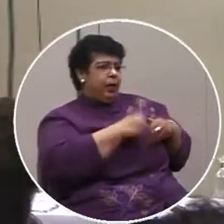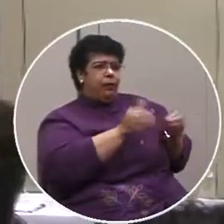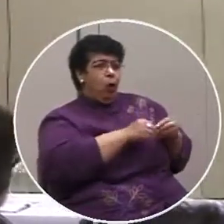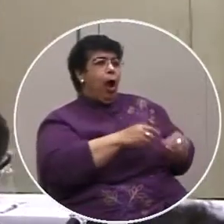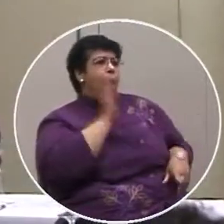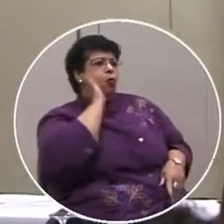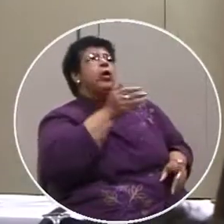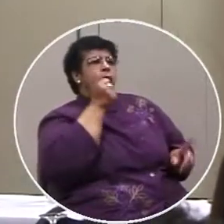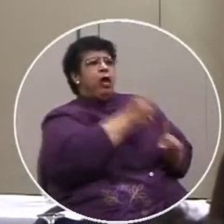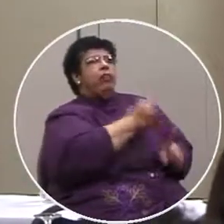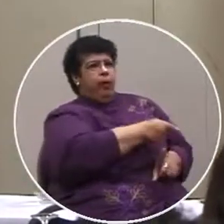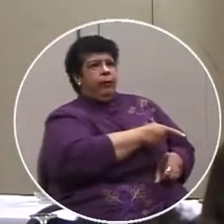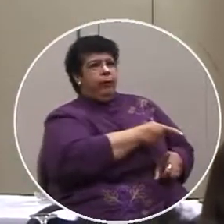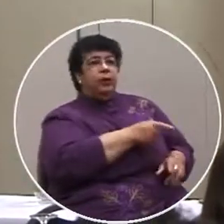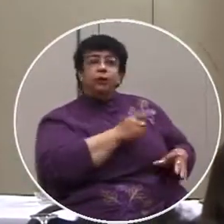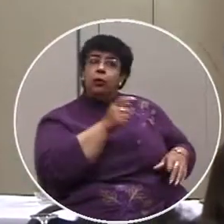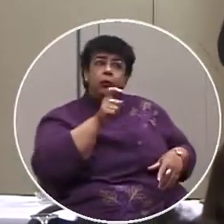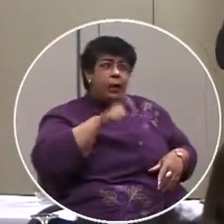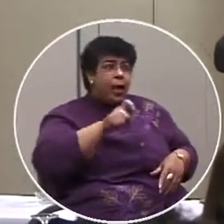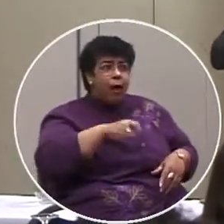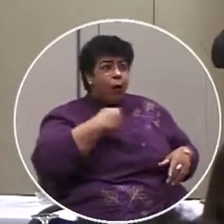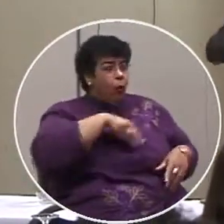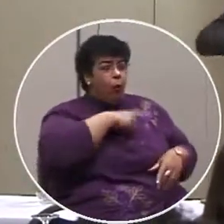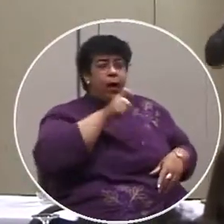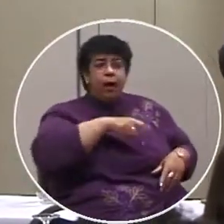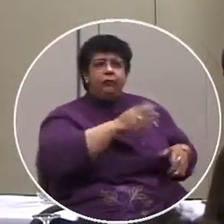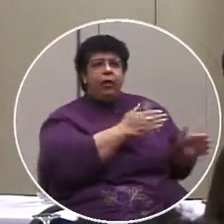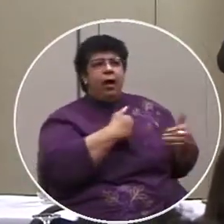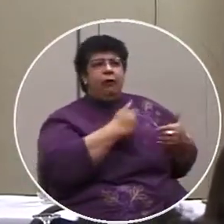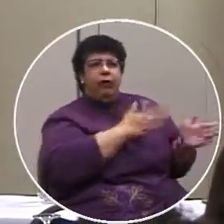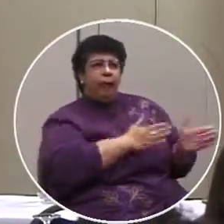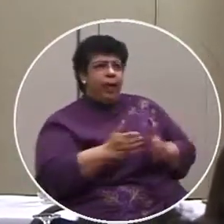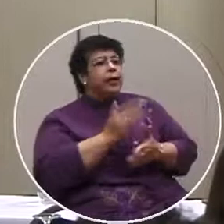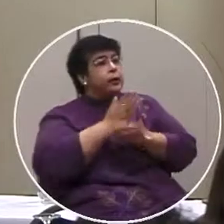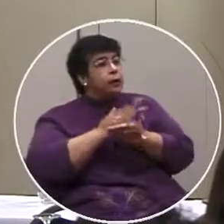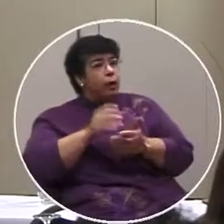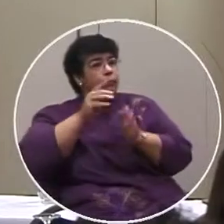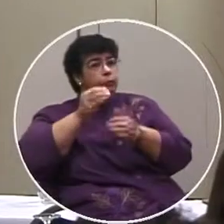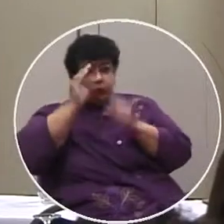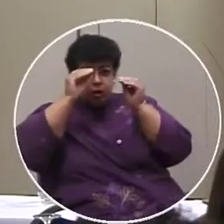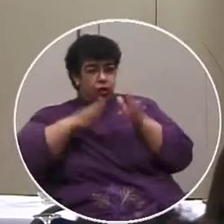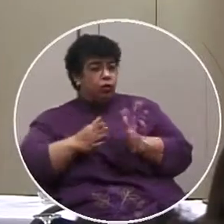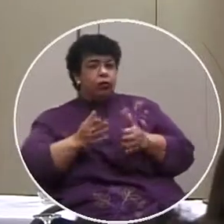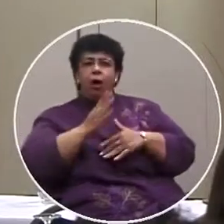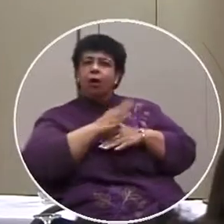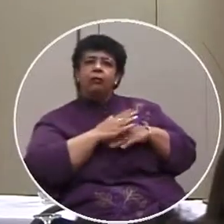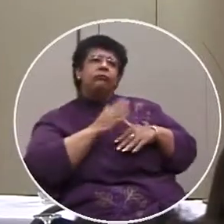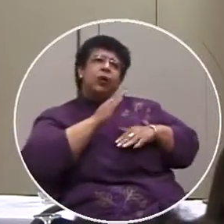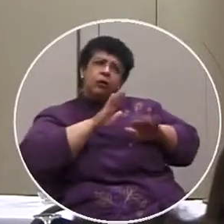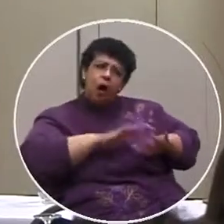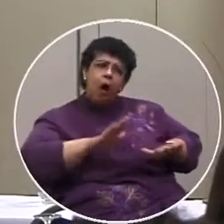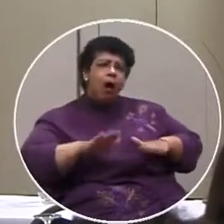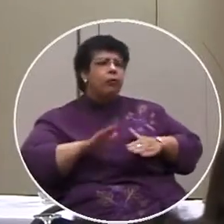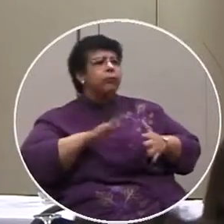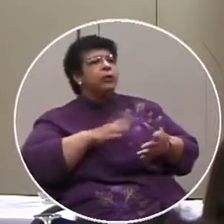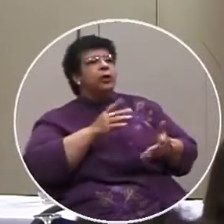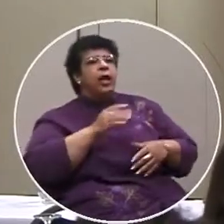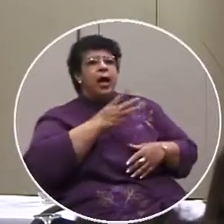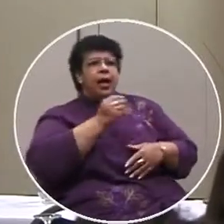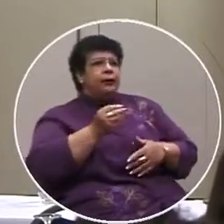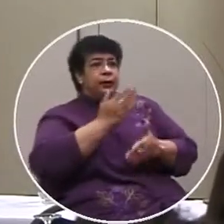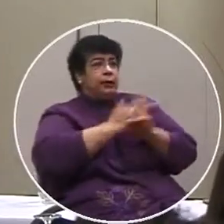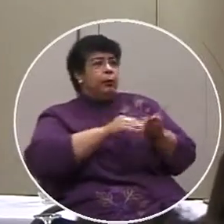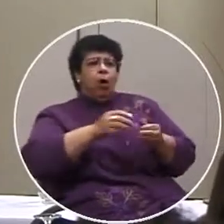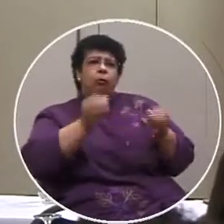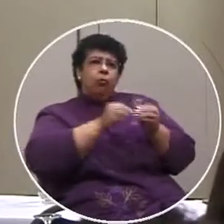And then we have to have a plan. Some teachers don't need that. They're calm, cool, and collected. Some teachers are a little more high-strung, or they're a little more stressed out, or